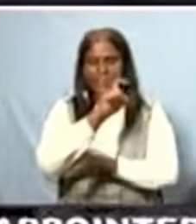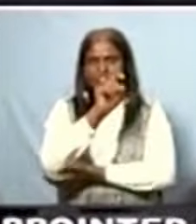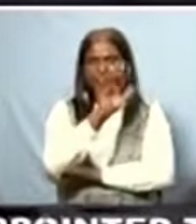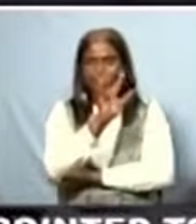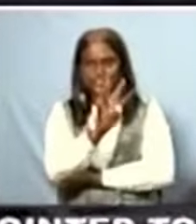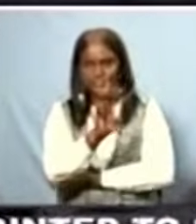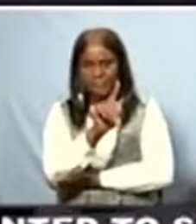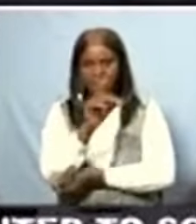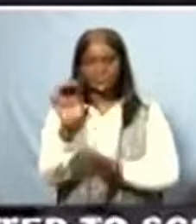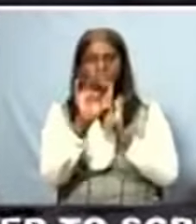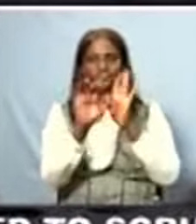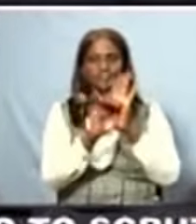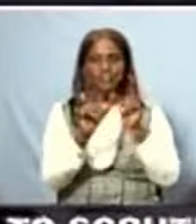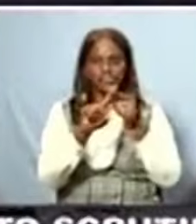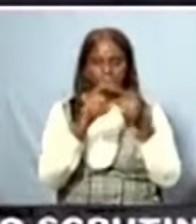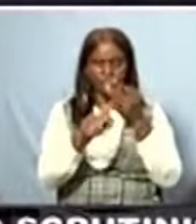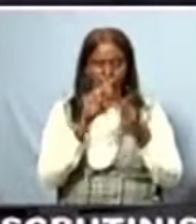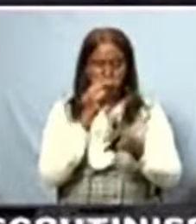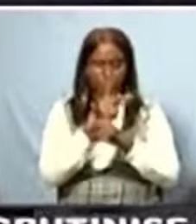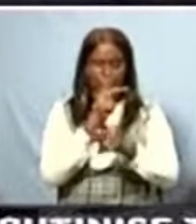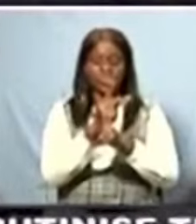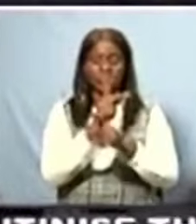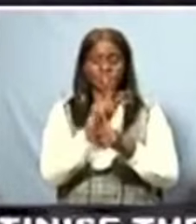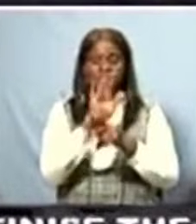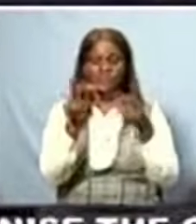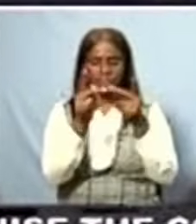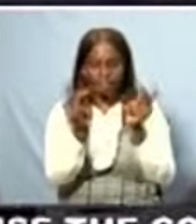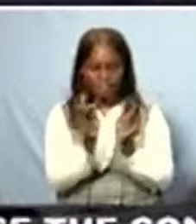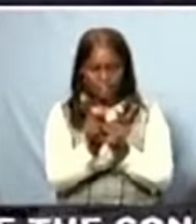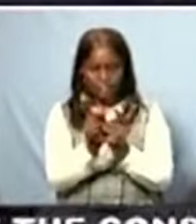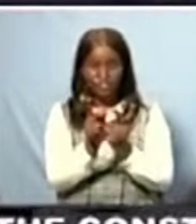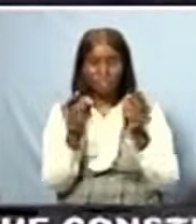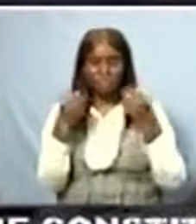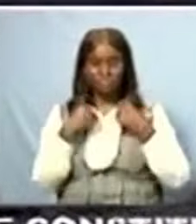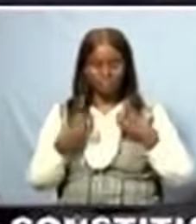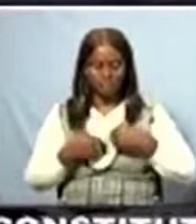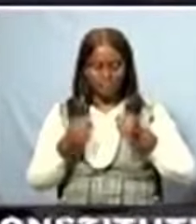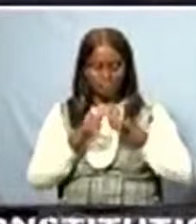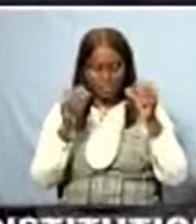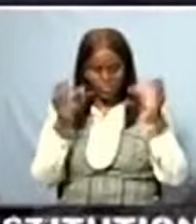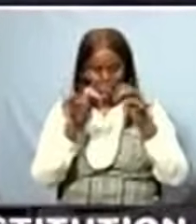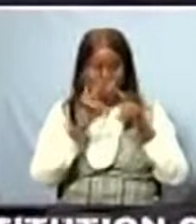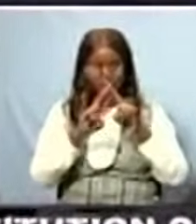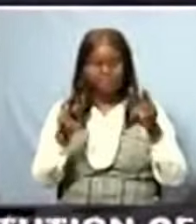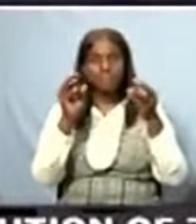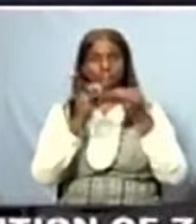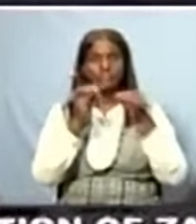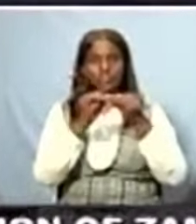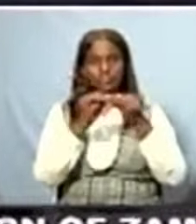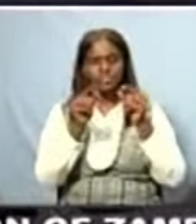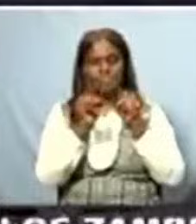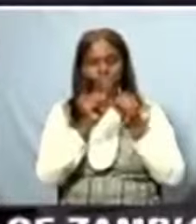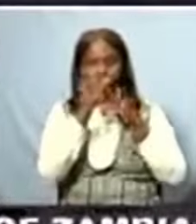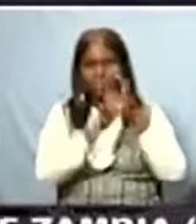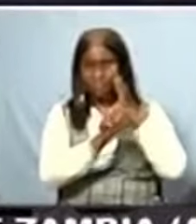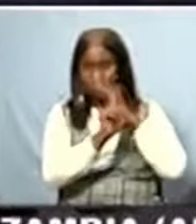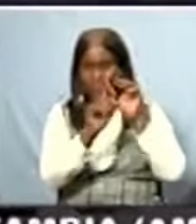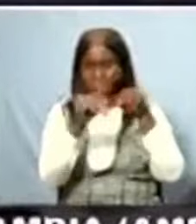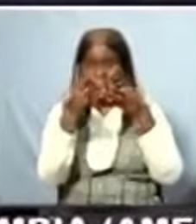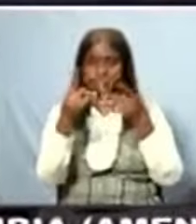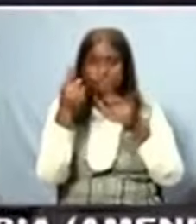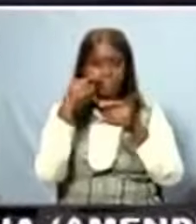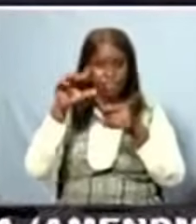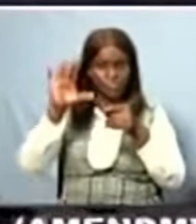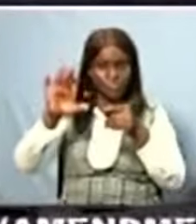of the Constitution so as to maintain the position of mayor and council chairperson. Further, the clause provides for